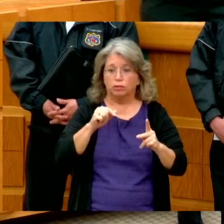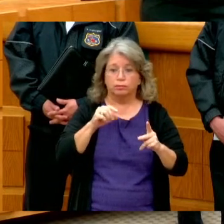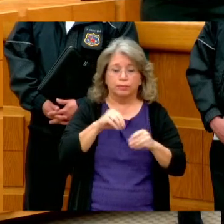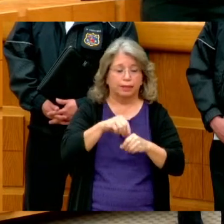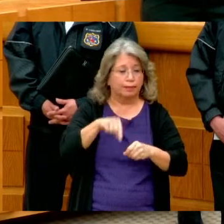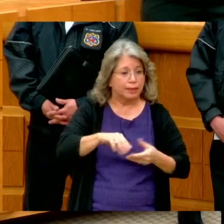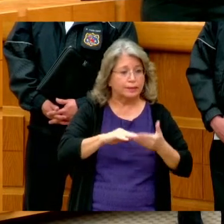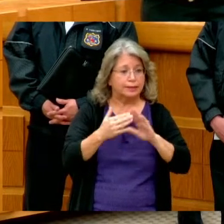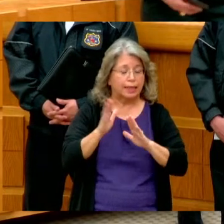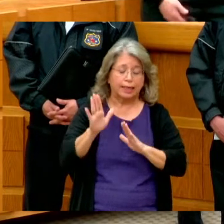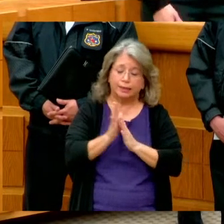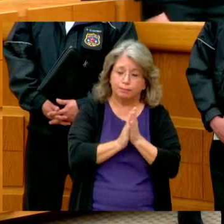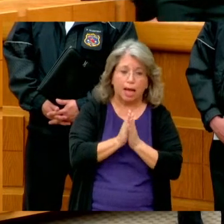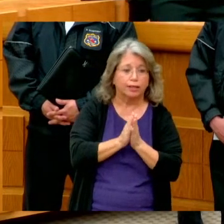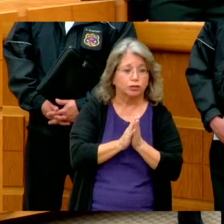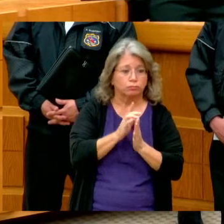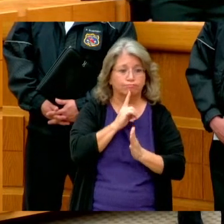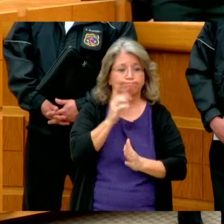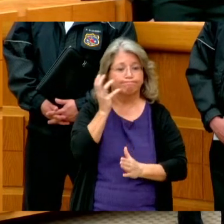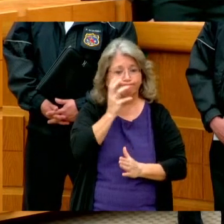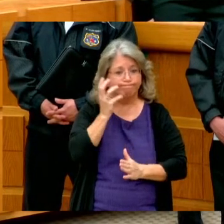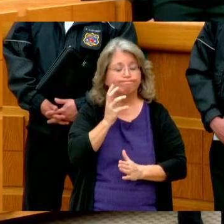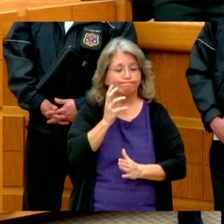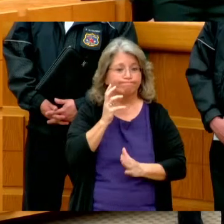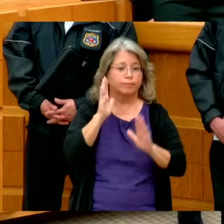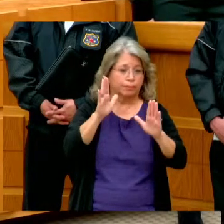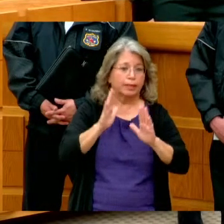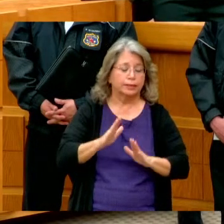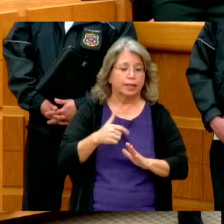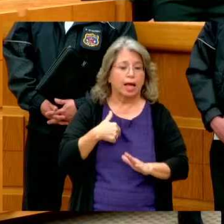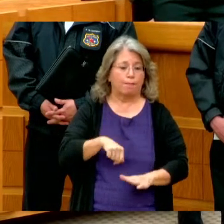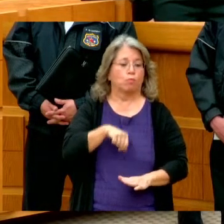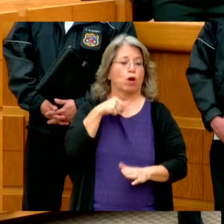his passion is just amazing. And